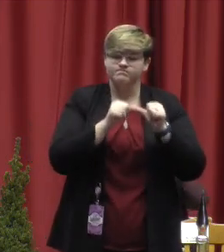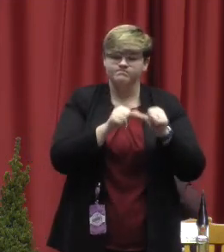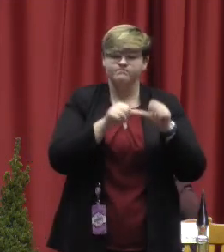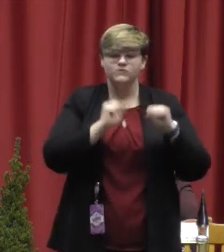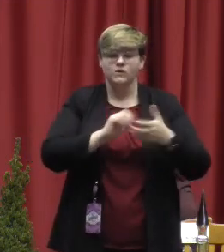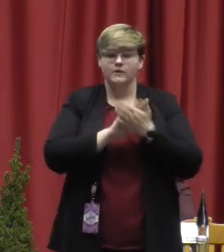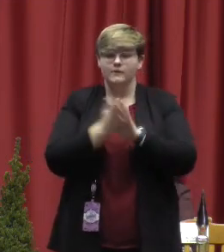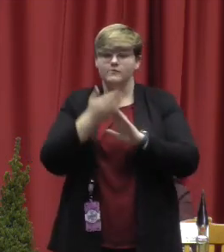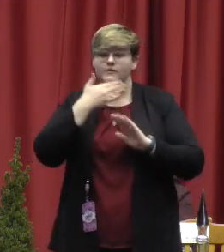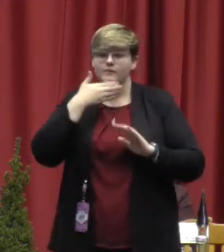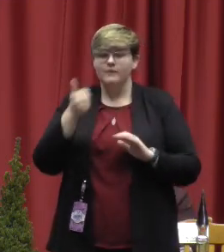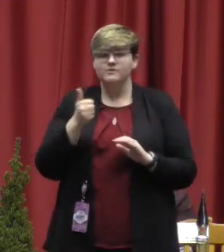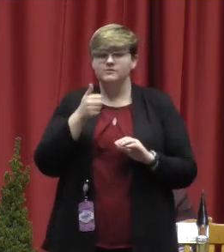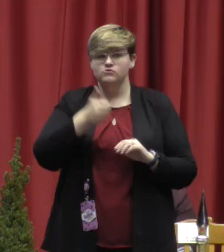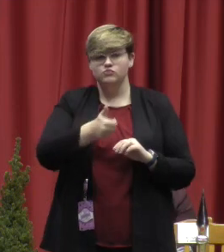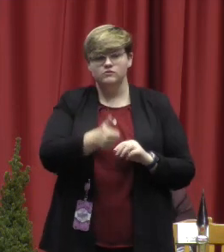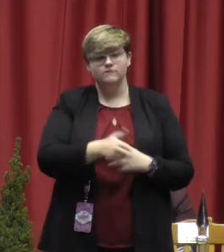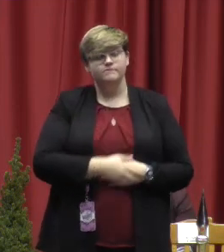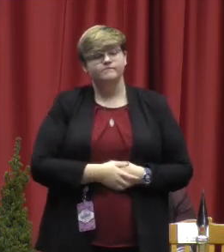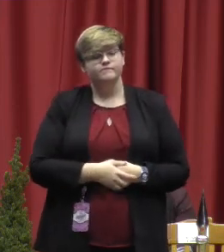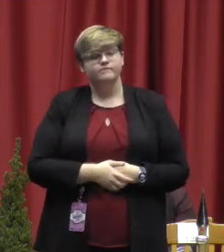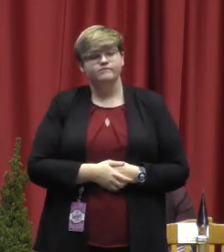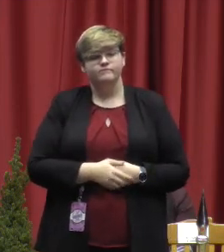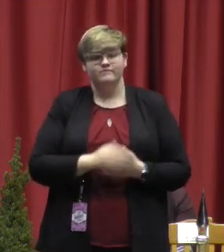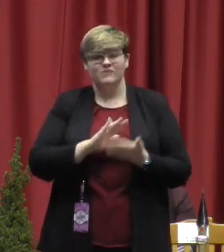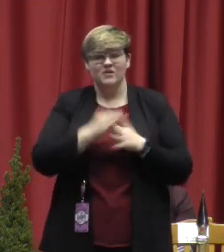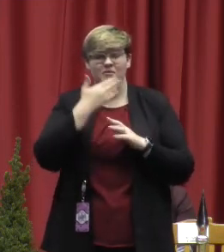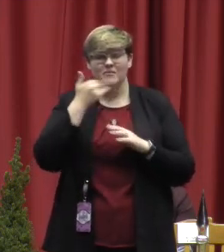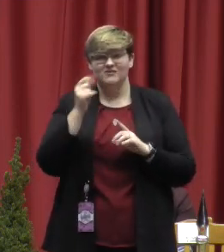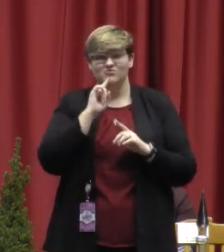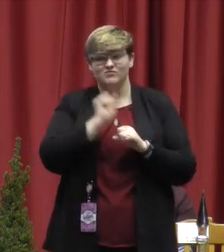the best, and everything in between, then you will be the best.